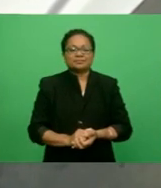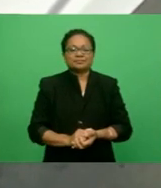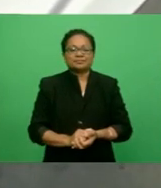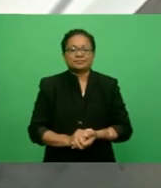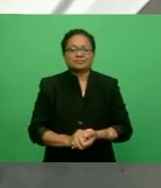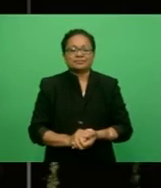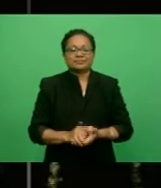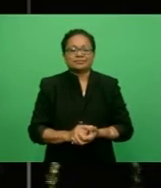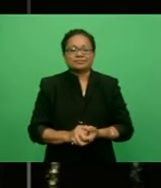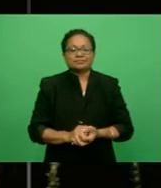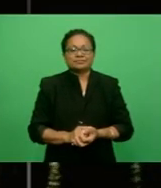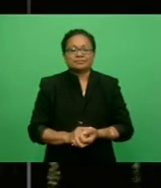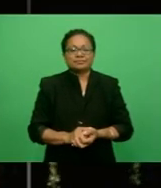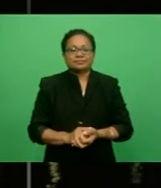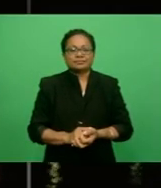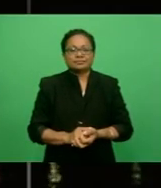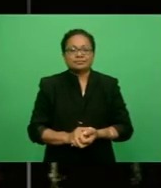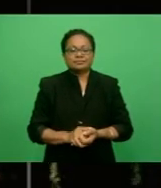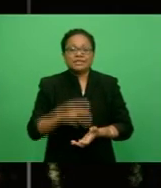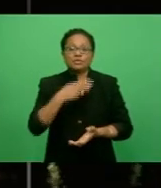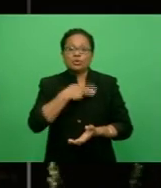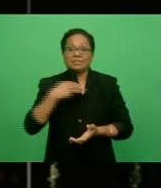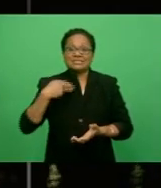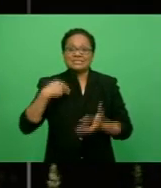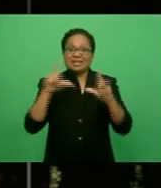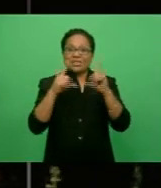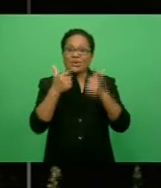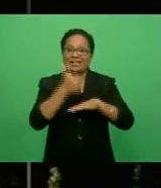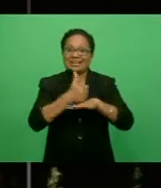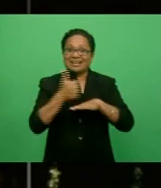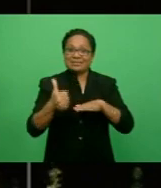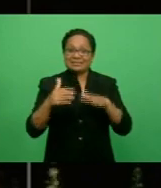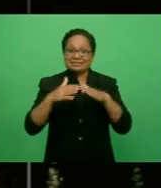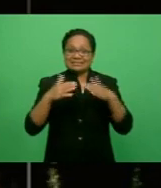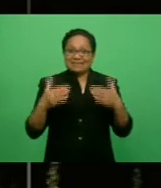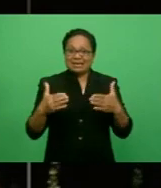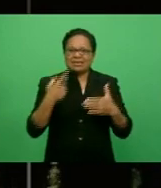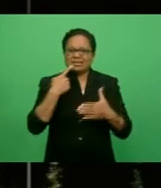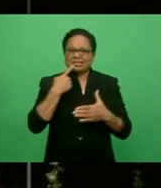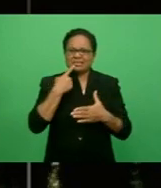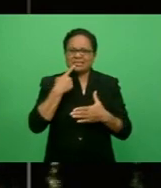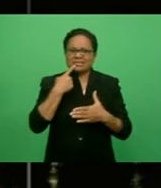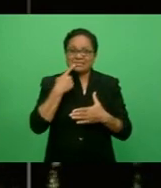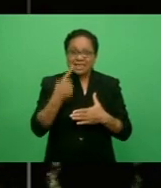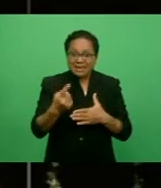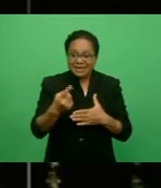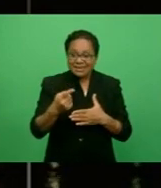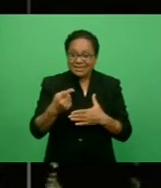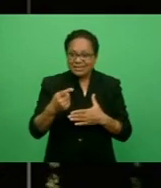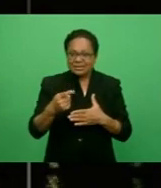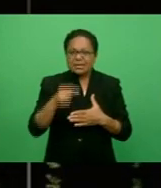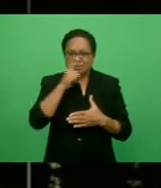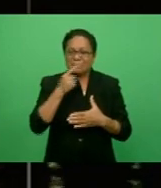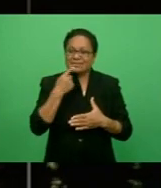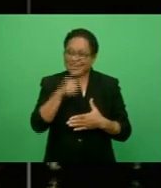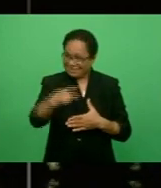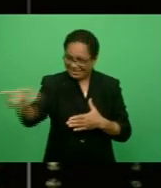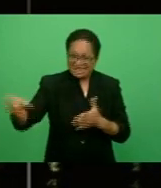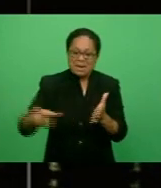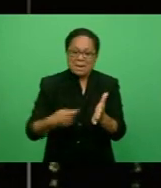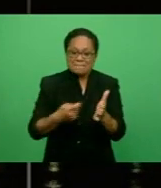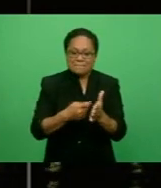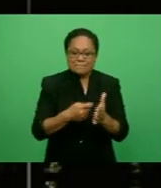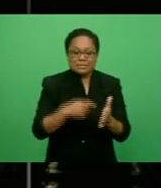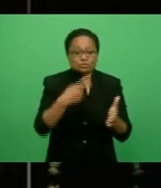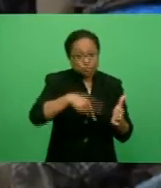FBC News. The Ministry of Local Government has denied reports that Suva ratepayers are paying for garbage collection